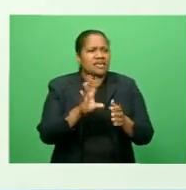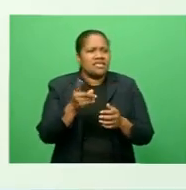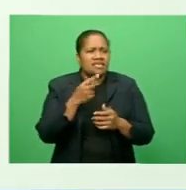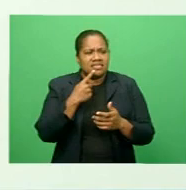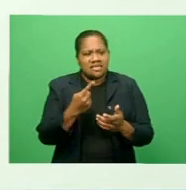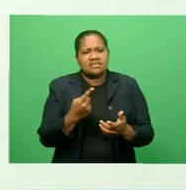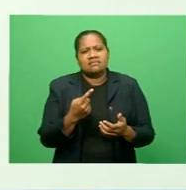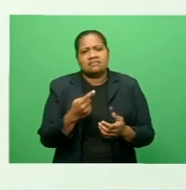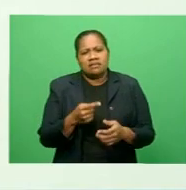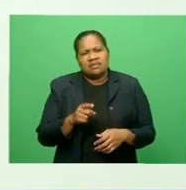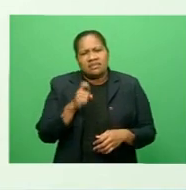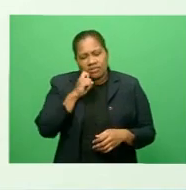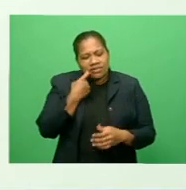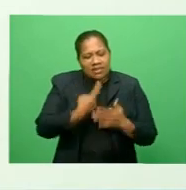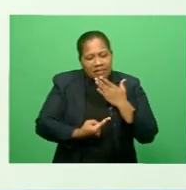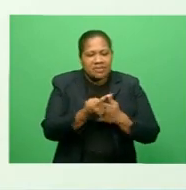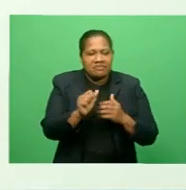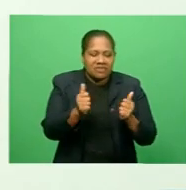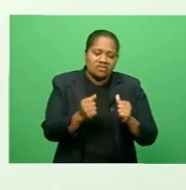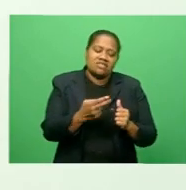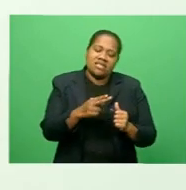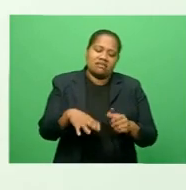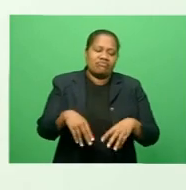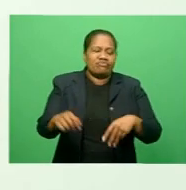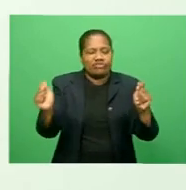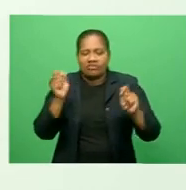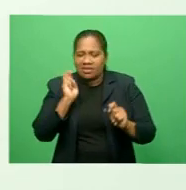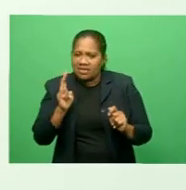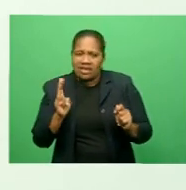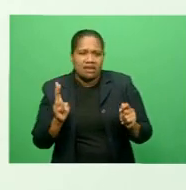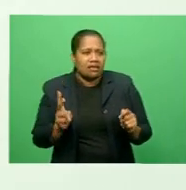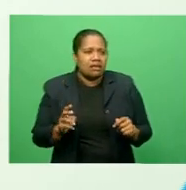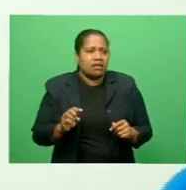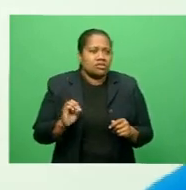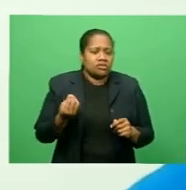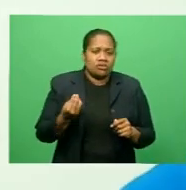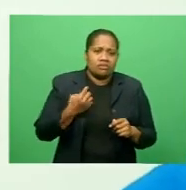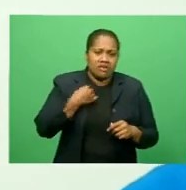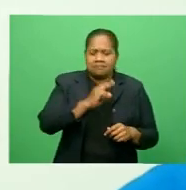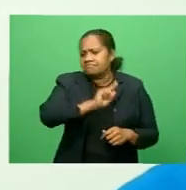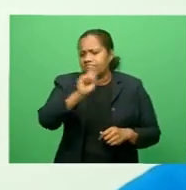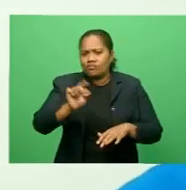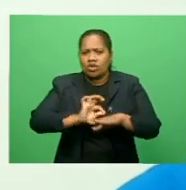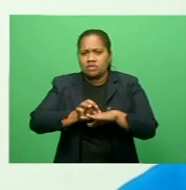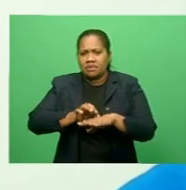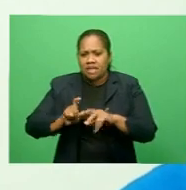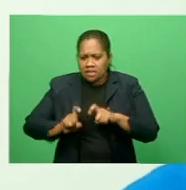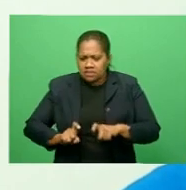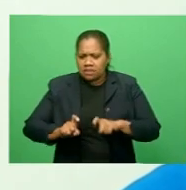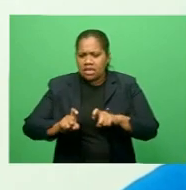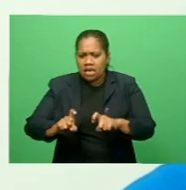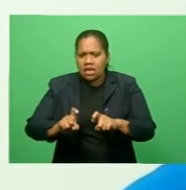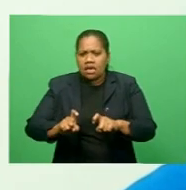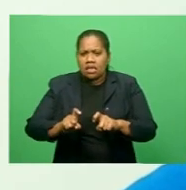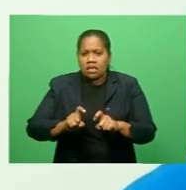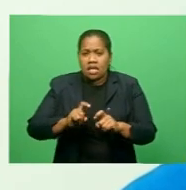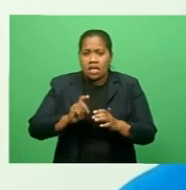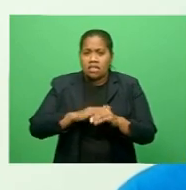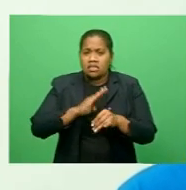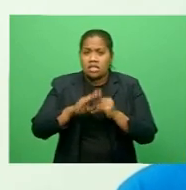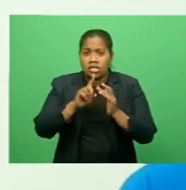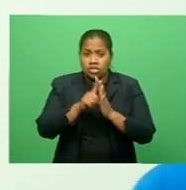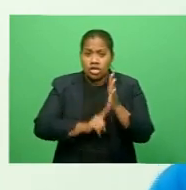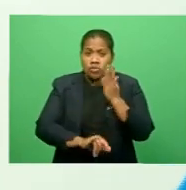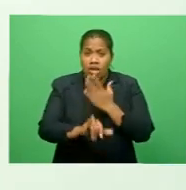will just go away soon. So I was away from hospital for quite some time until January, when the back pain and